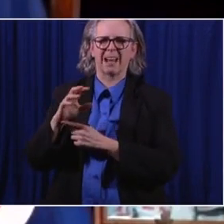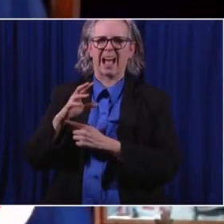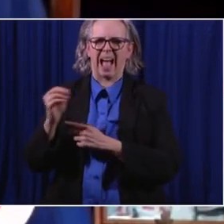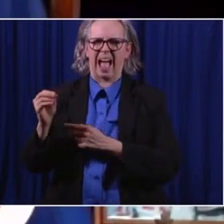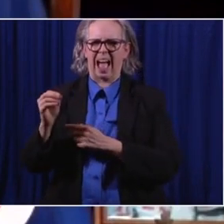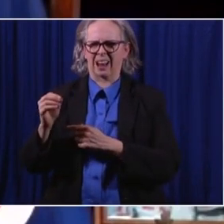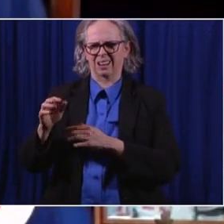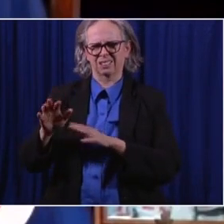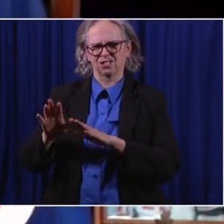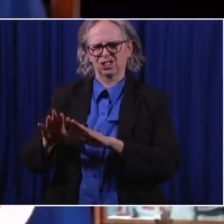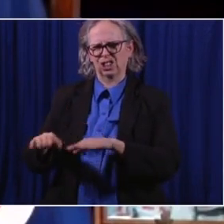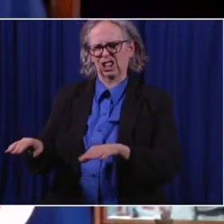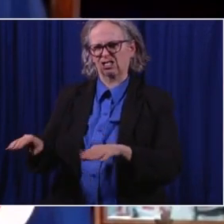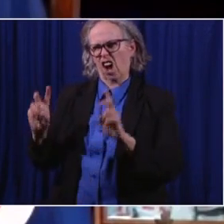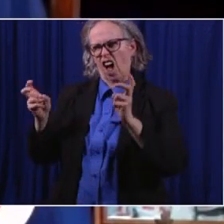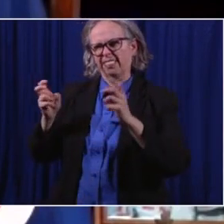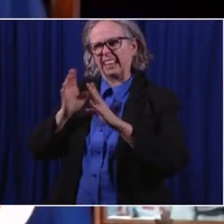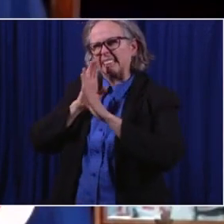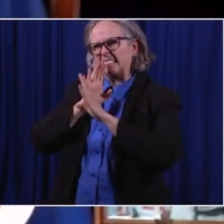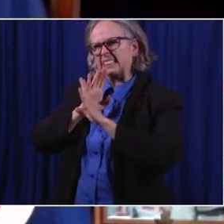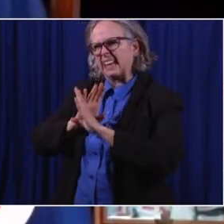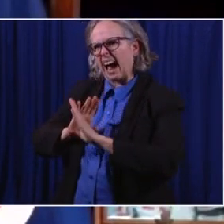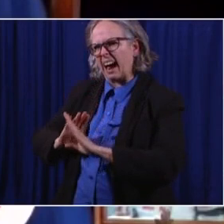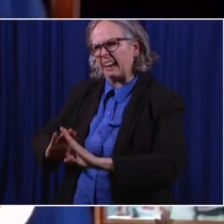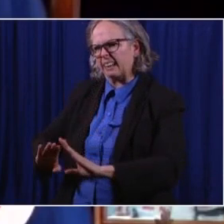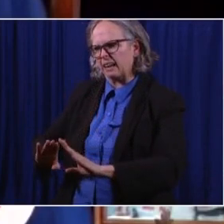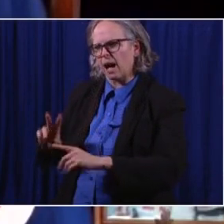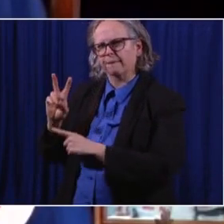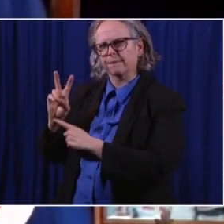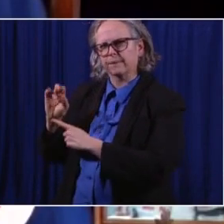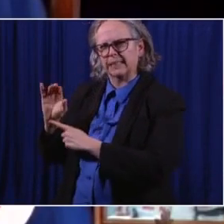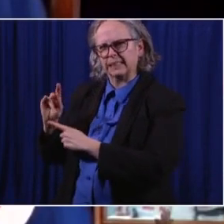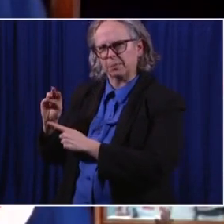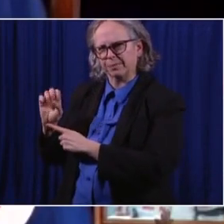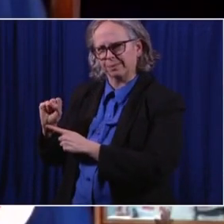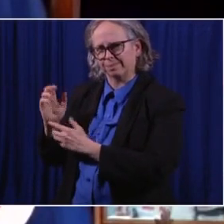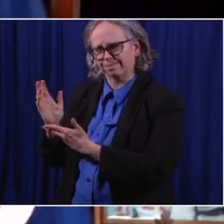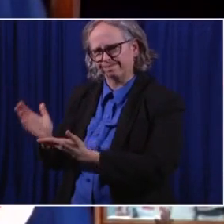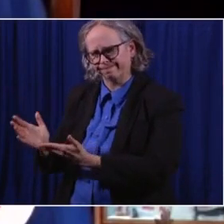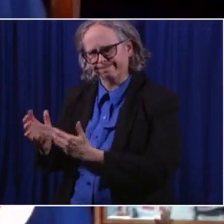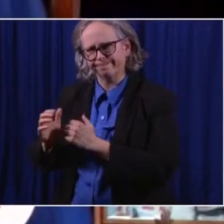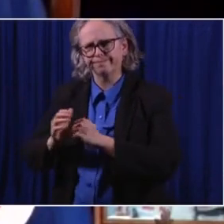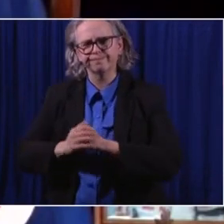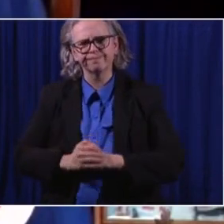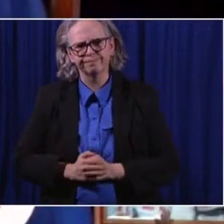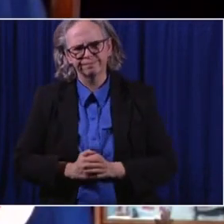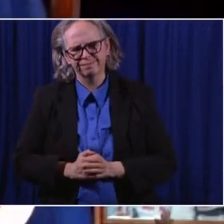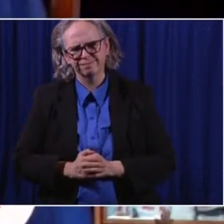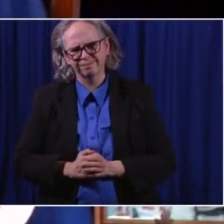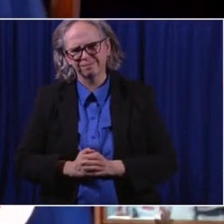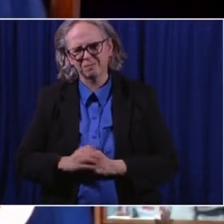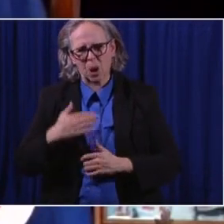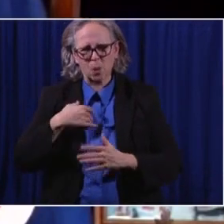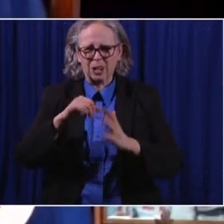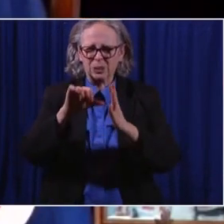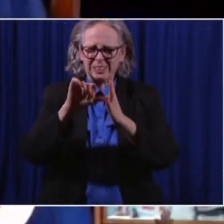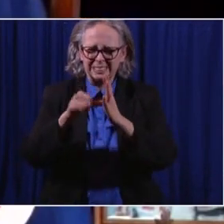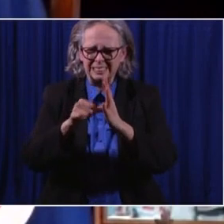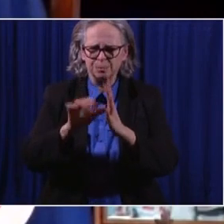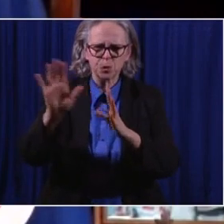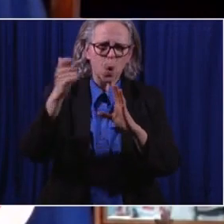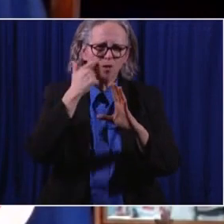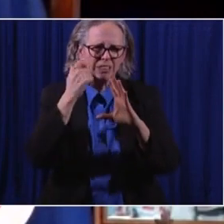to emphasize that, say that, reiterate something you said, that when you vaccinate